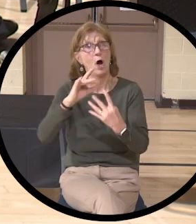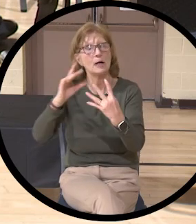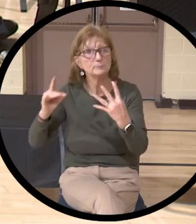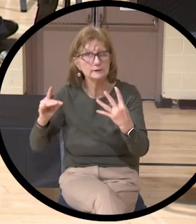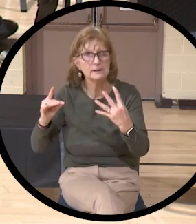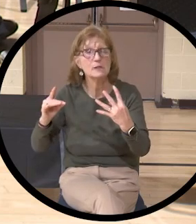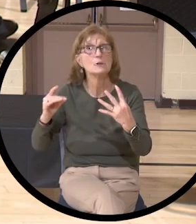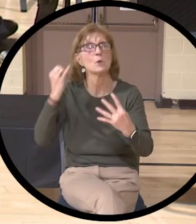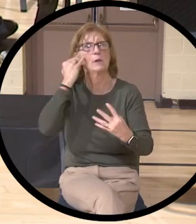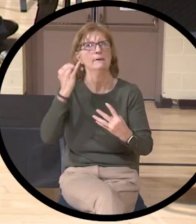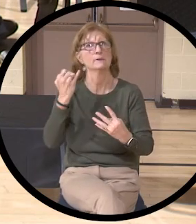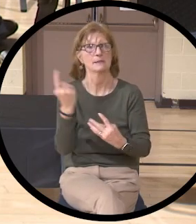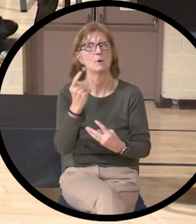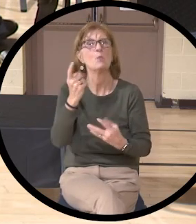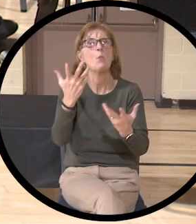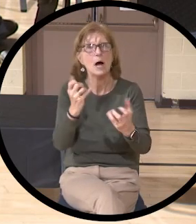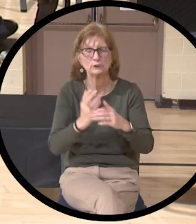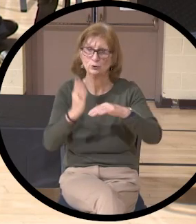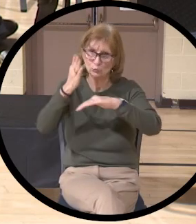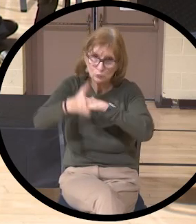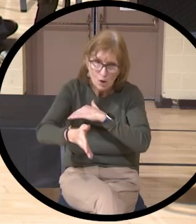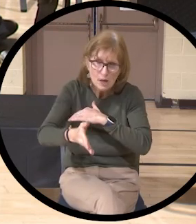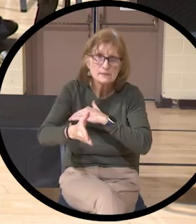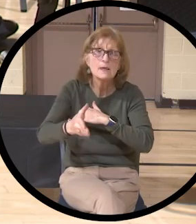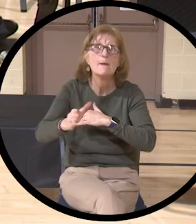a full signal upgrade, or is that